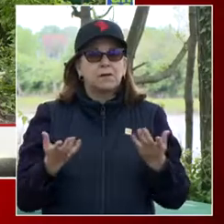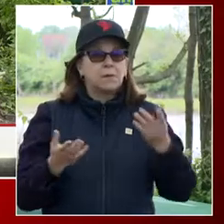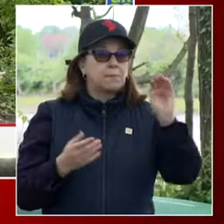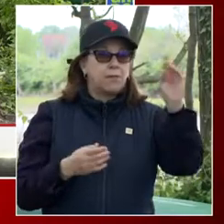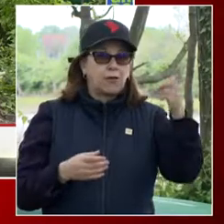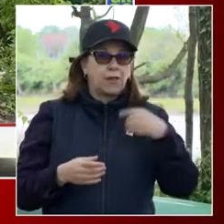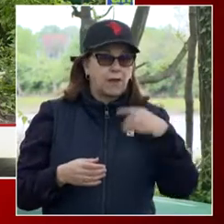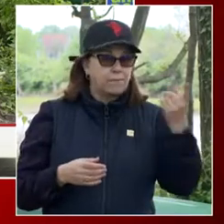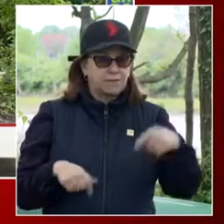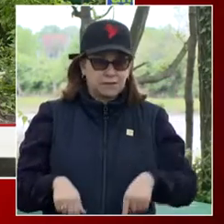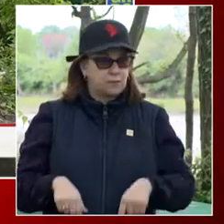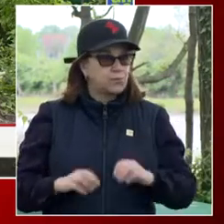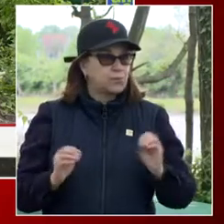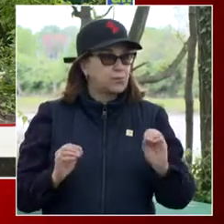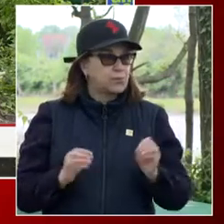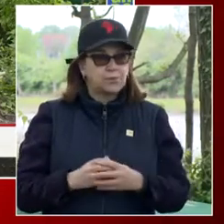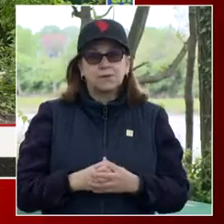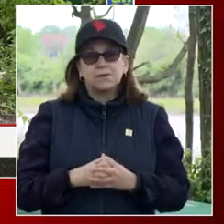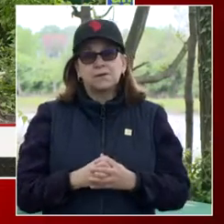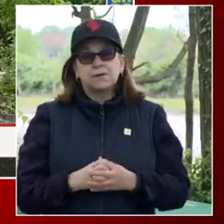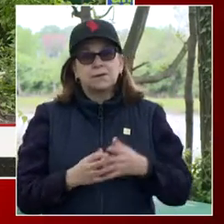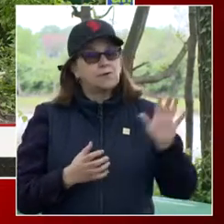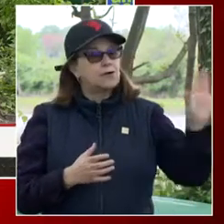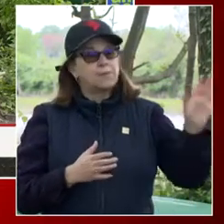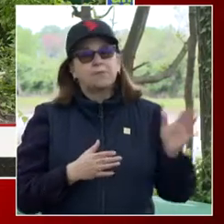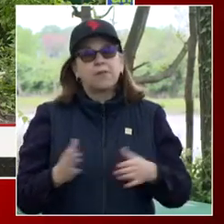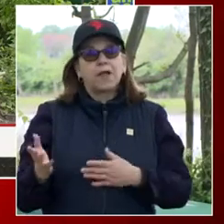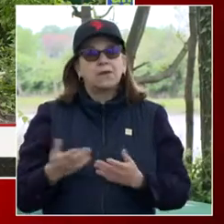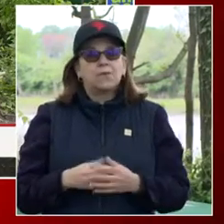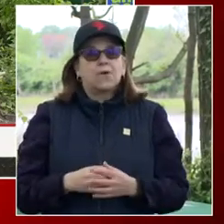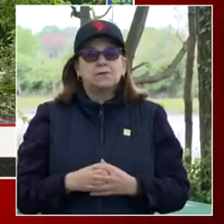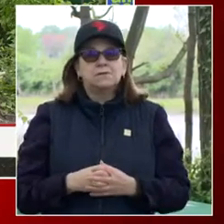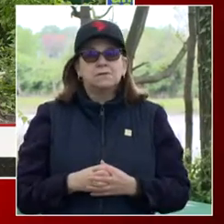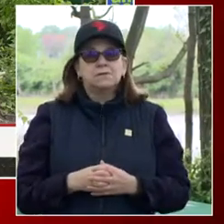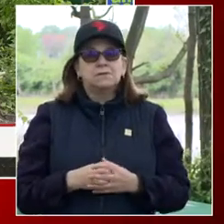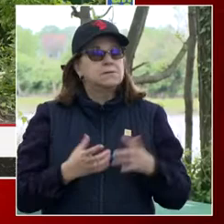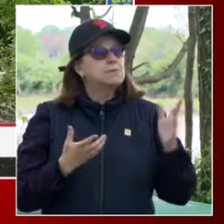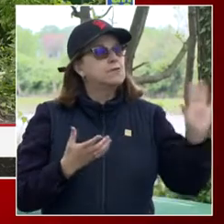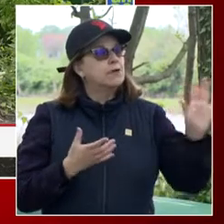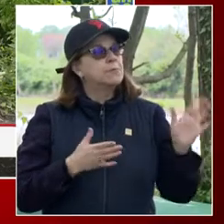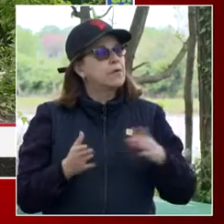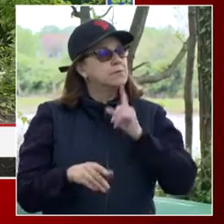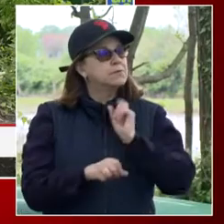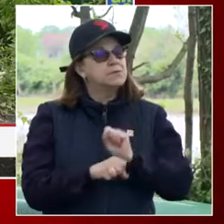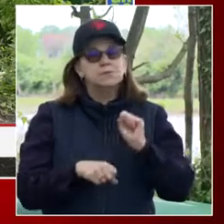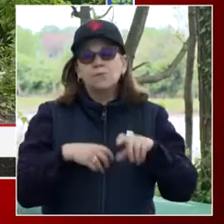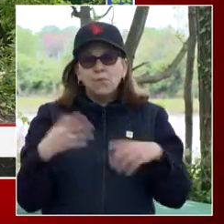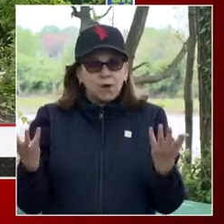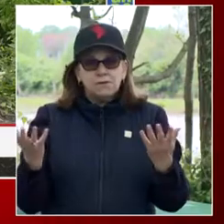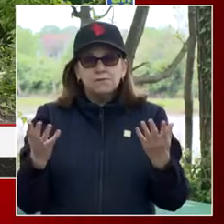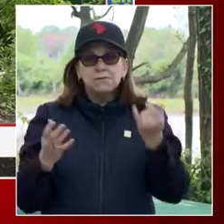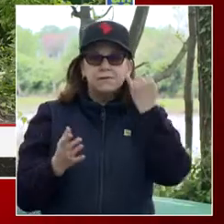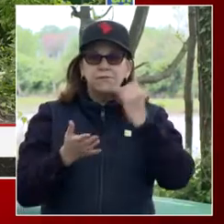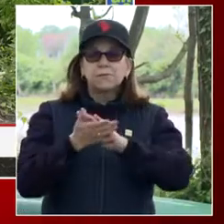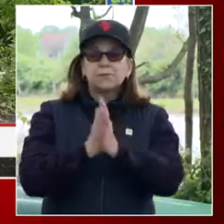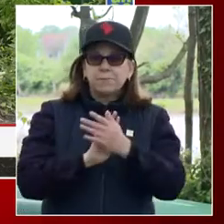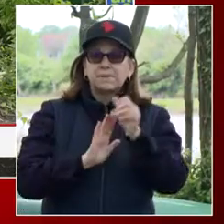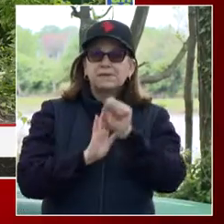them yet. Well, so what is the plan? You said there's a plan to get to that. What is that plan? It's Senator Schumer's